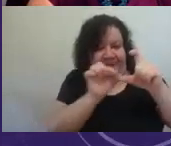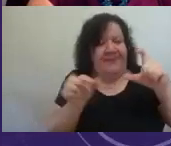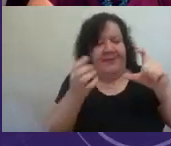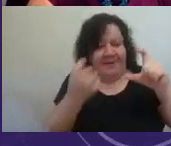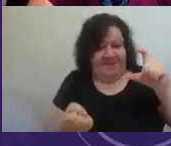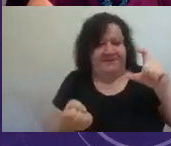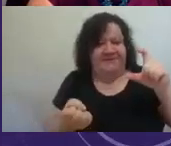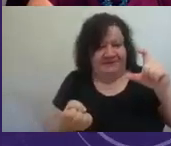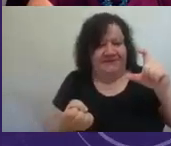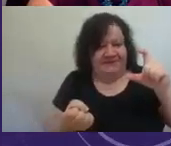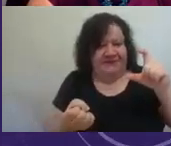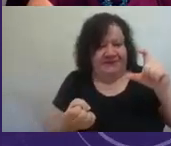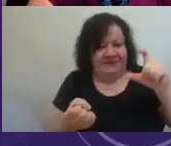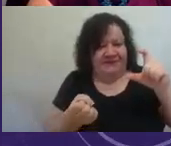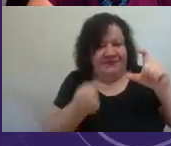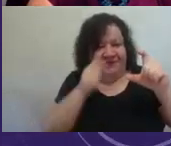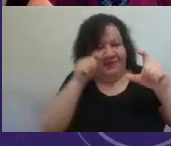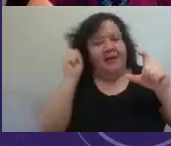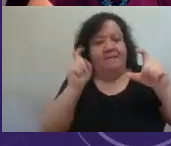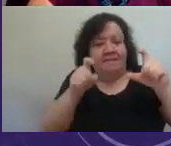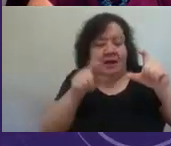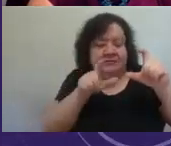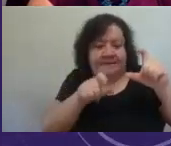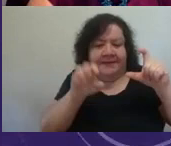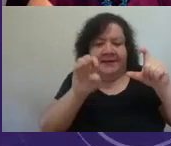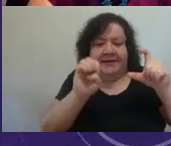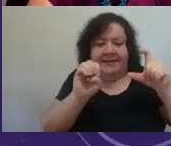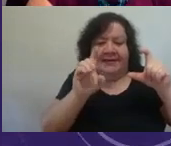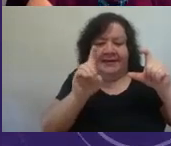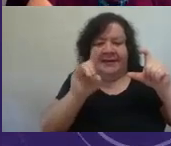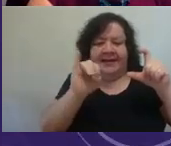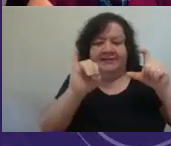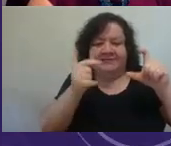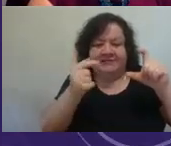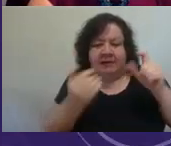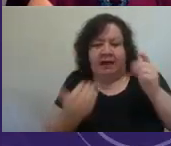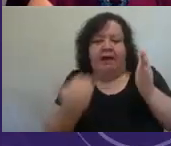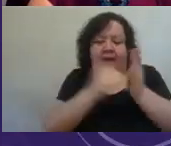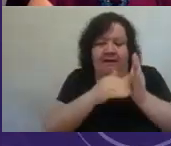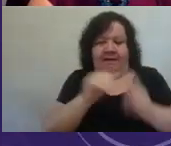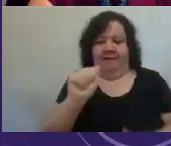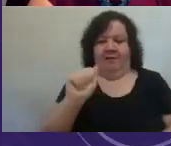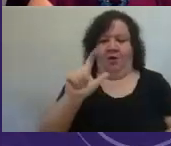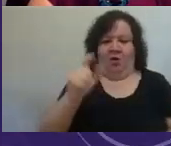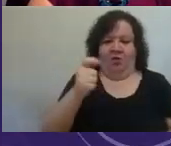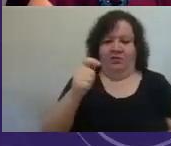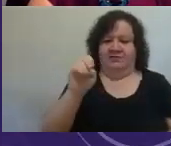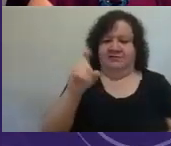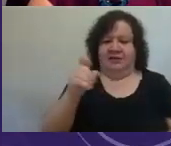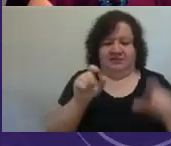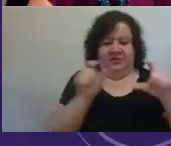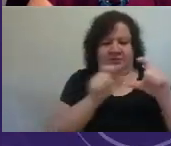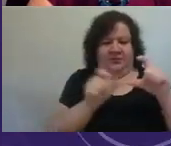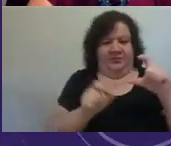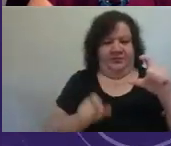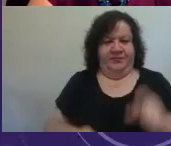then just go ahead and add the alt text. The same for Instagram. And Instagram, really the only way you can add posts is